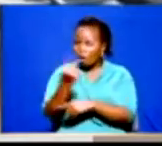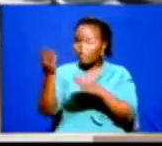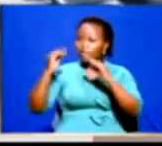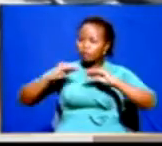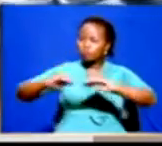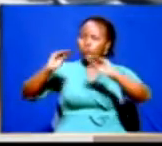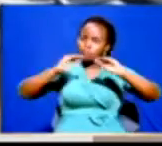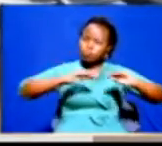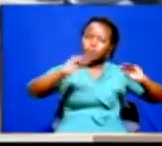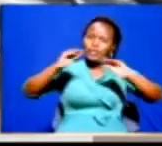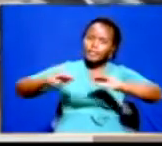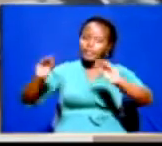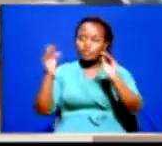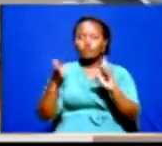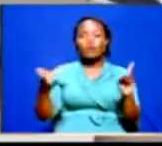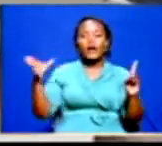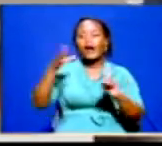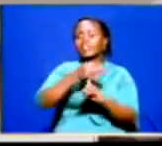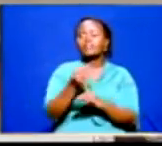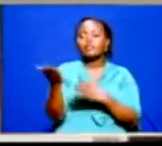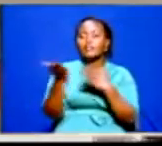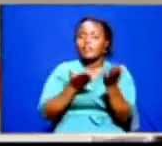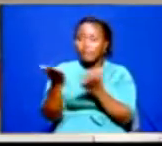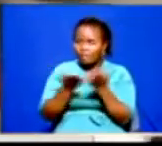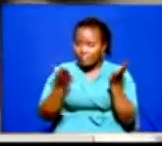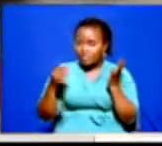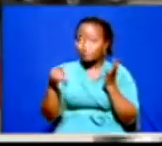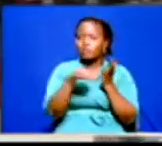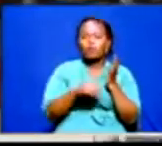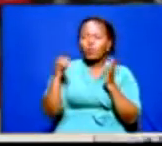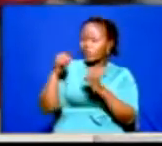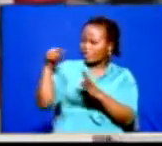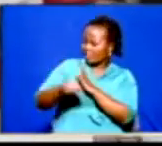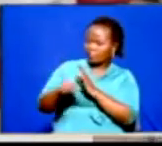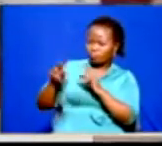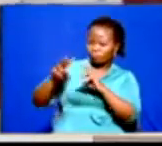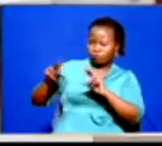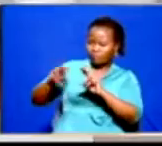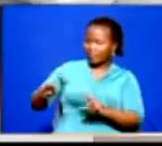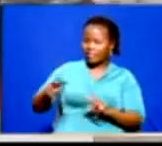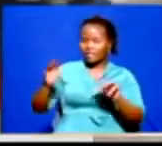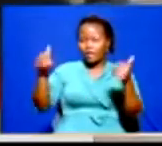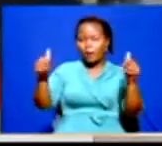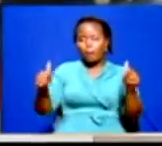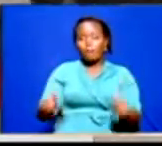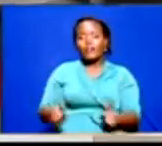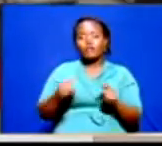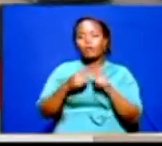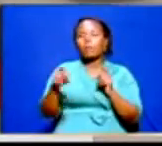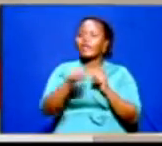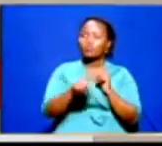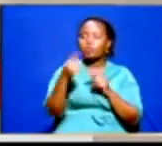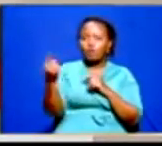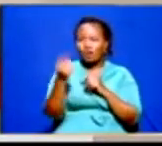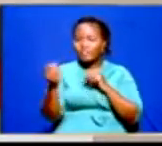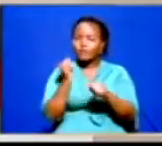service delivery. So we are yet to go into deep research, but we are doing currently what I refer as operational research that is